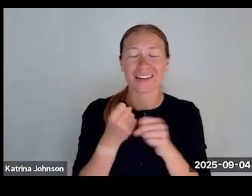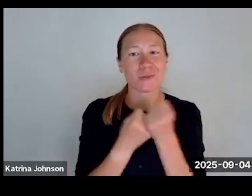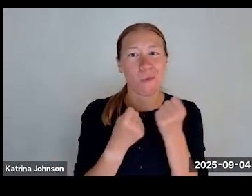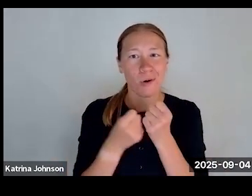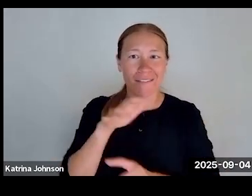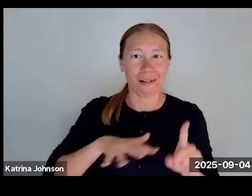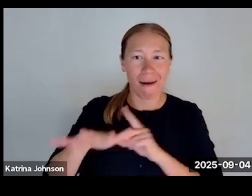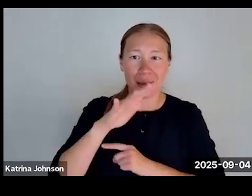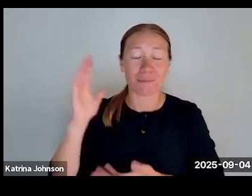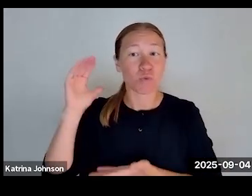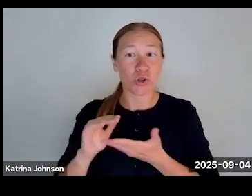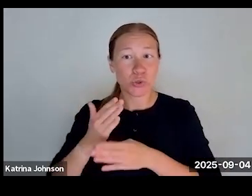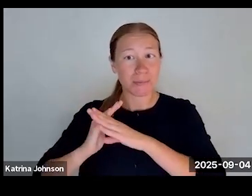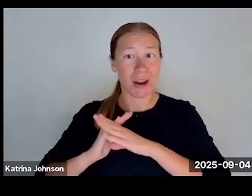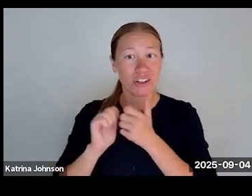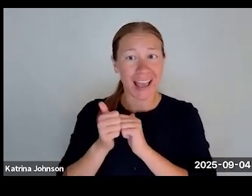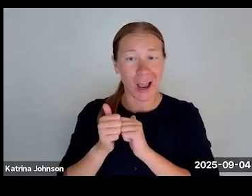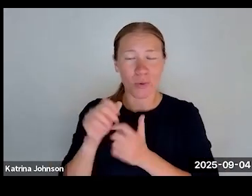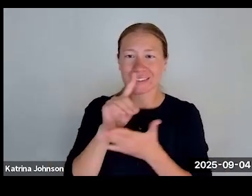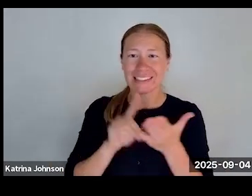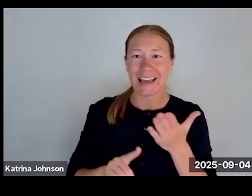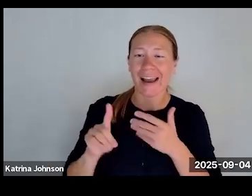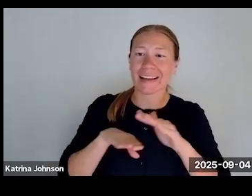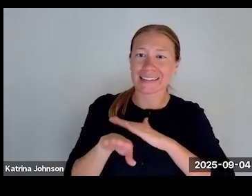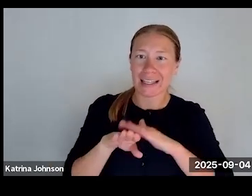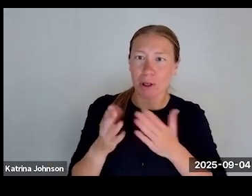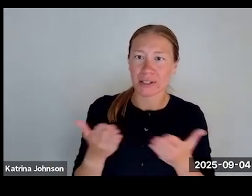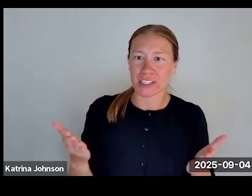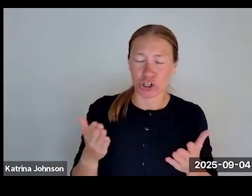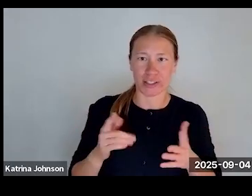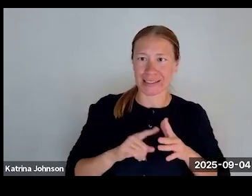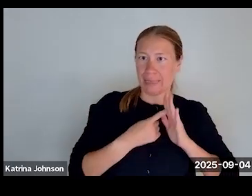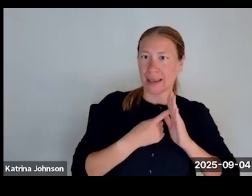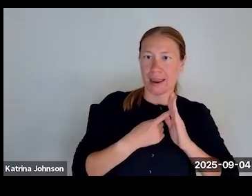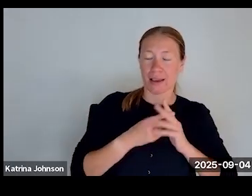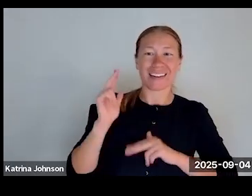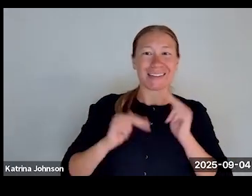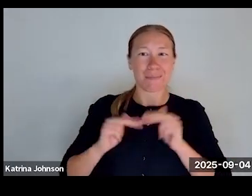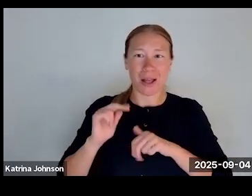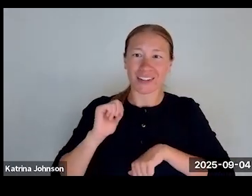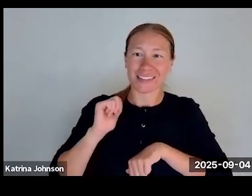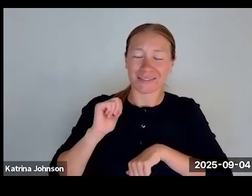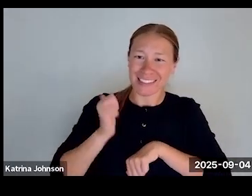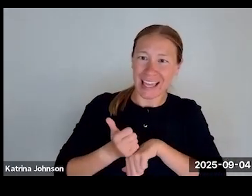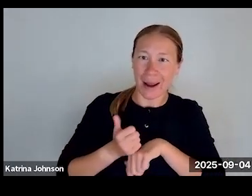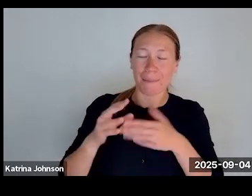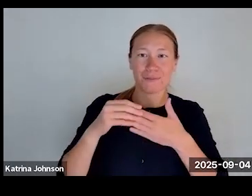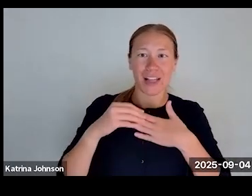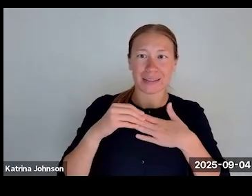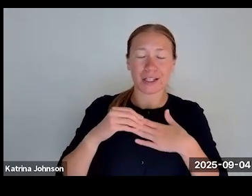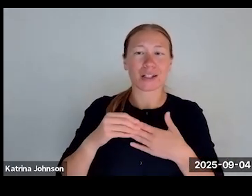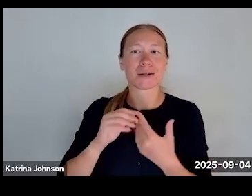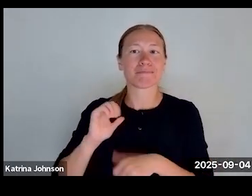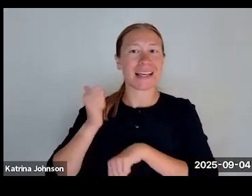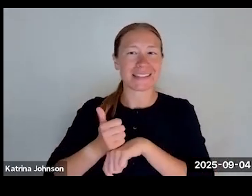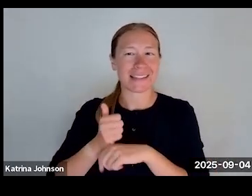reduce barriers by designing accessible materials from the beginning, building in flexibility, and setting clear